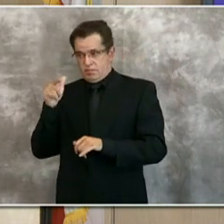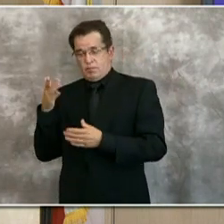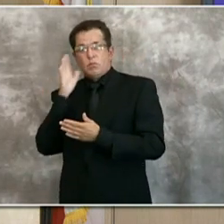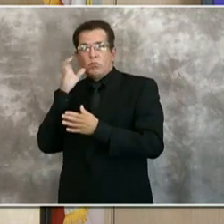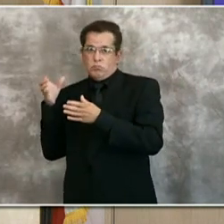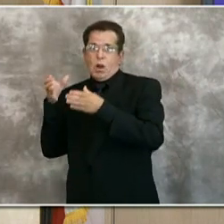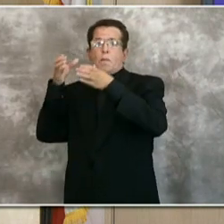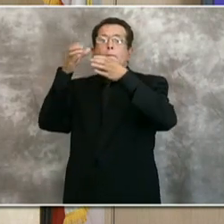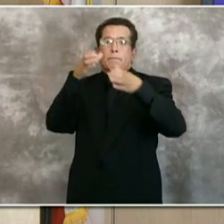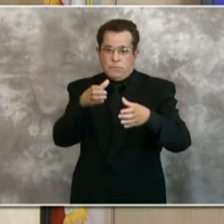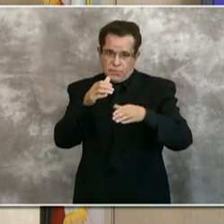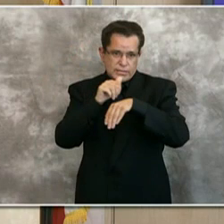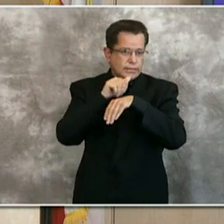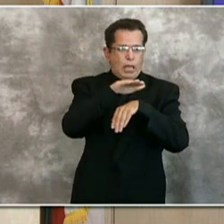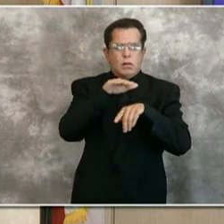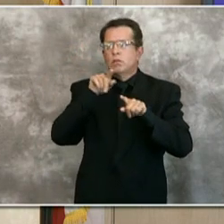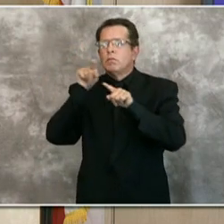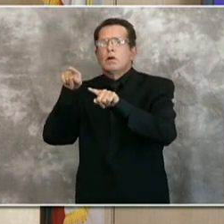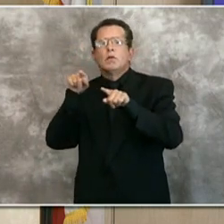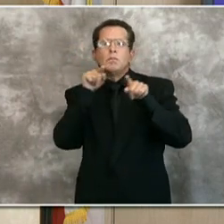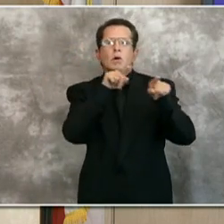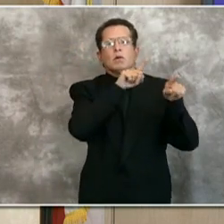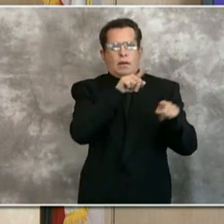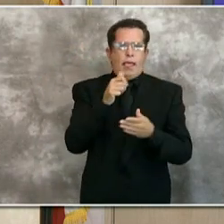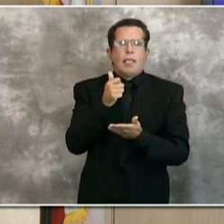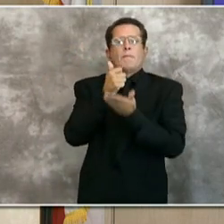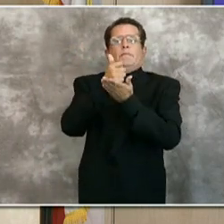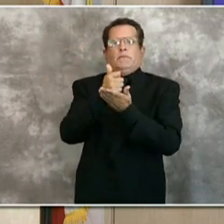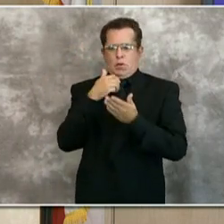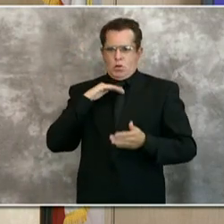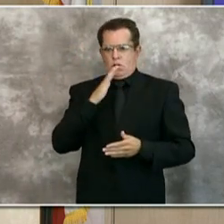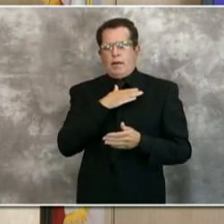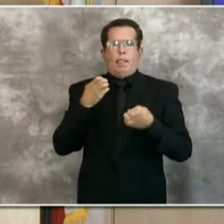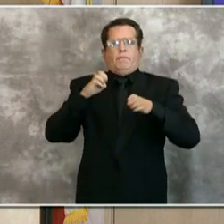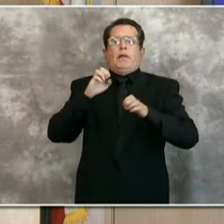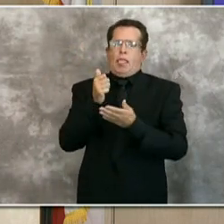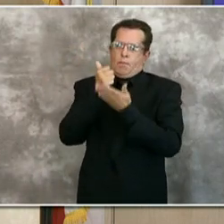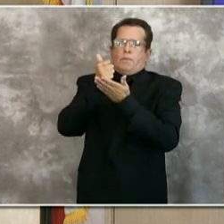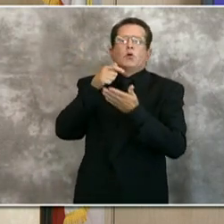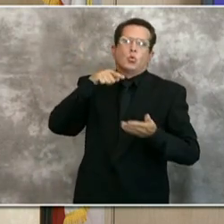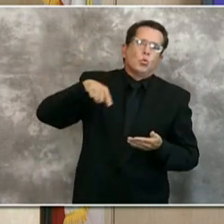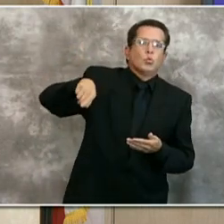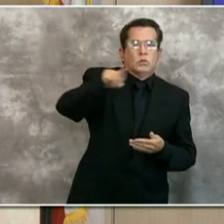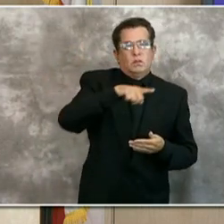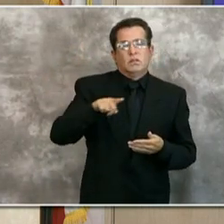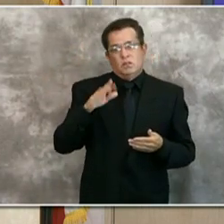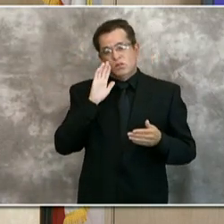them with temporary staff to boost our efforts in this effort.